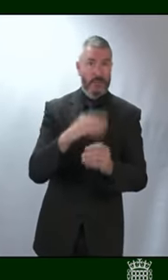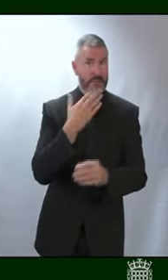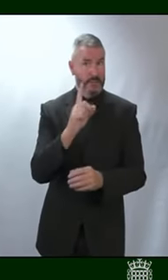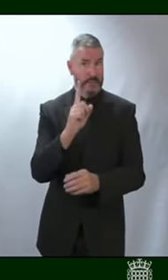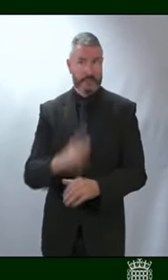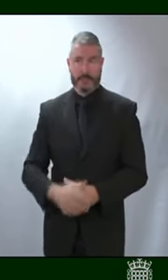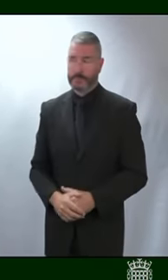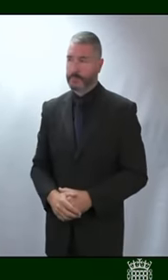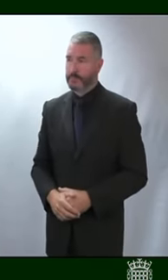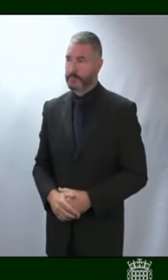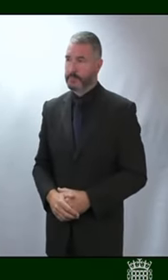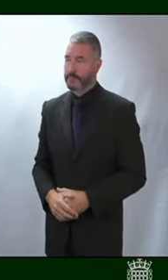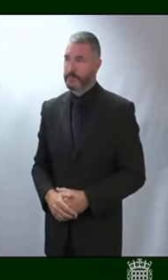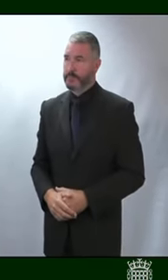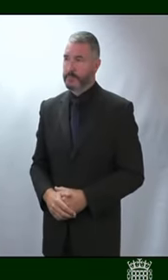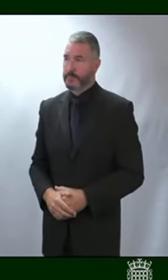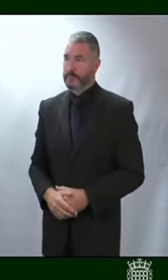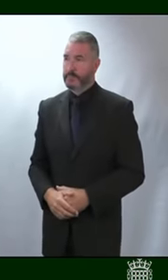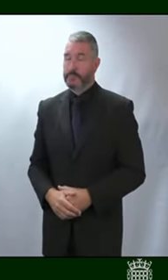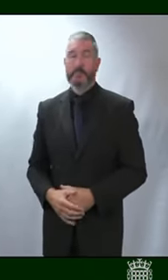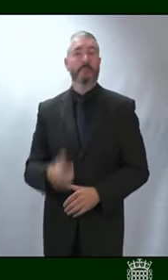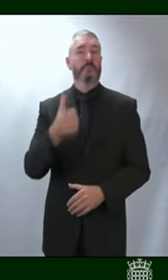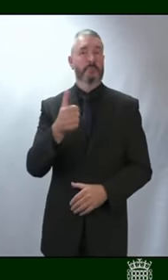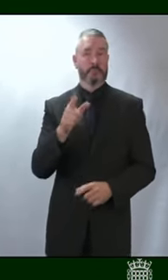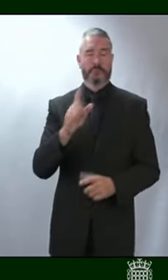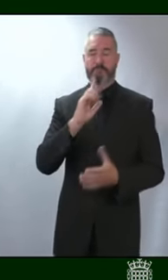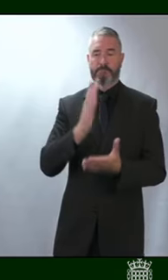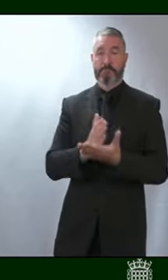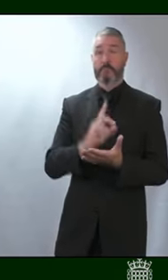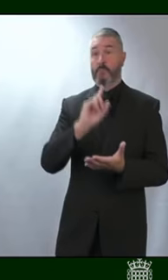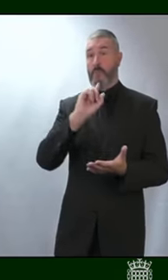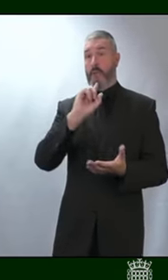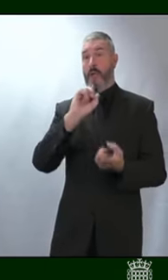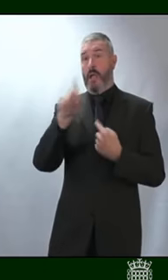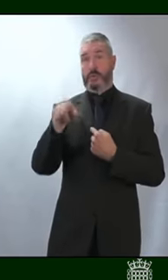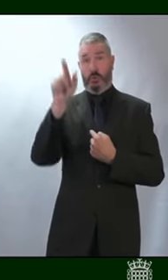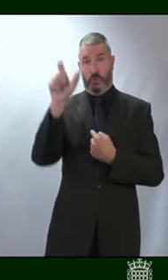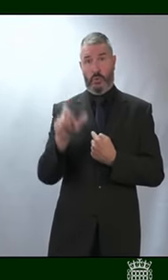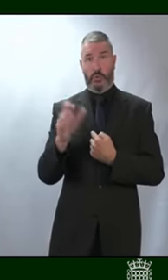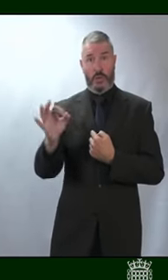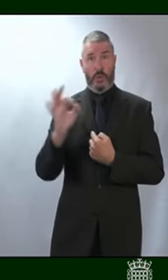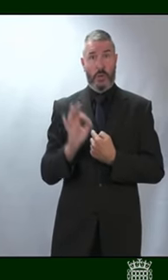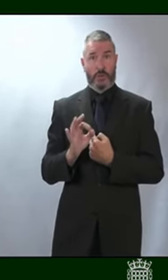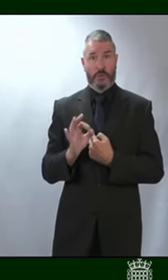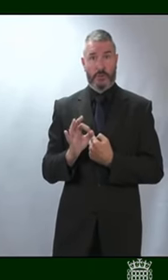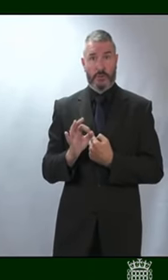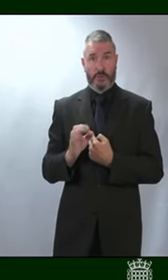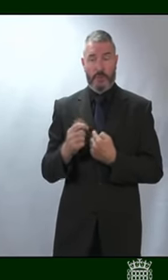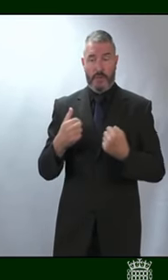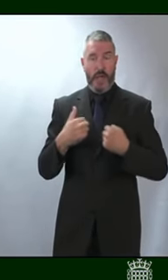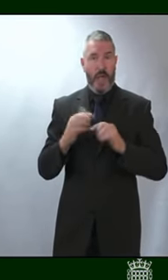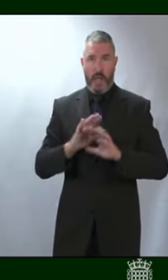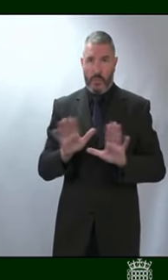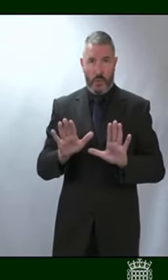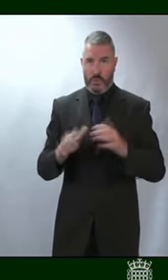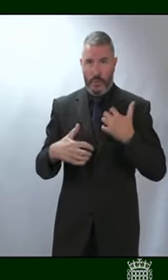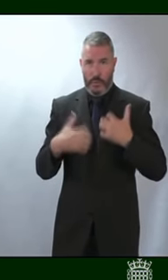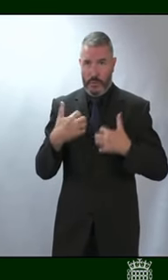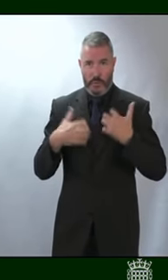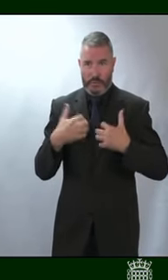Minister. Mr. Speaker, what I can certainly tell the honourable gentleman is that I am not an enthusiast